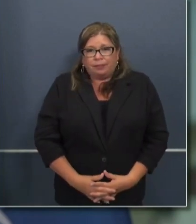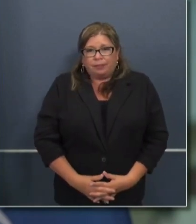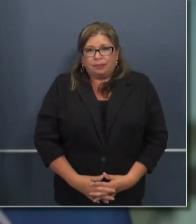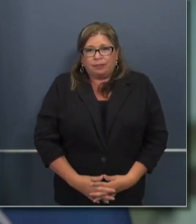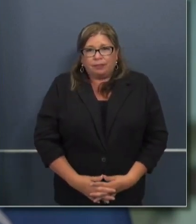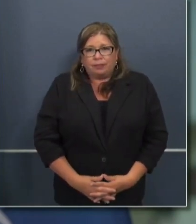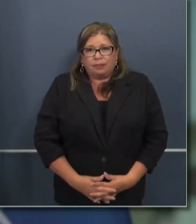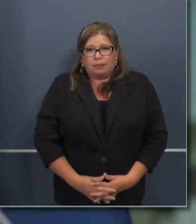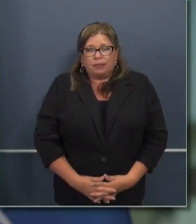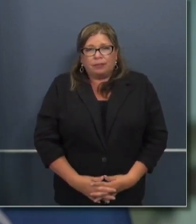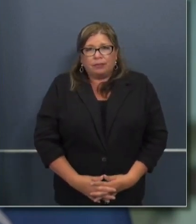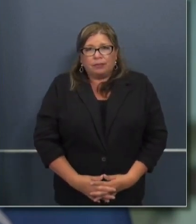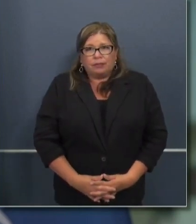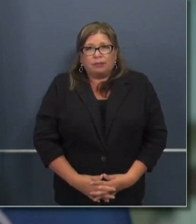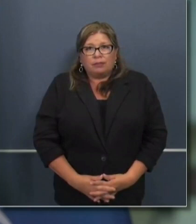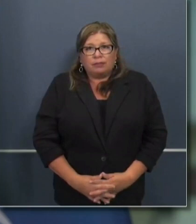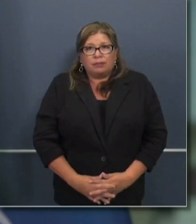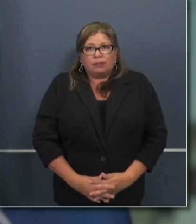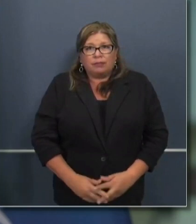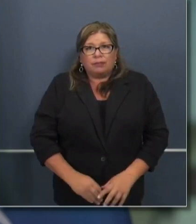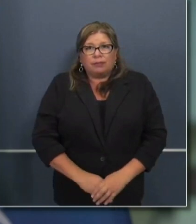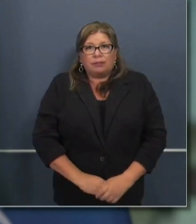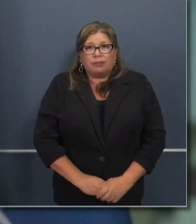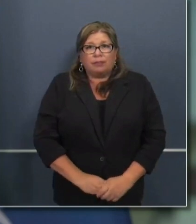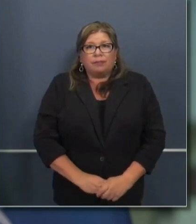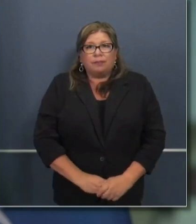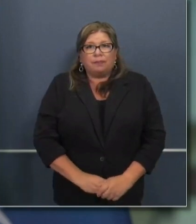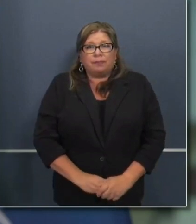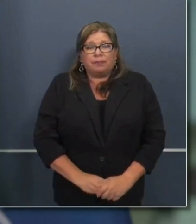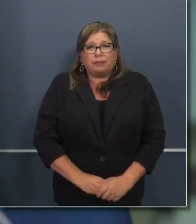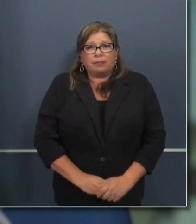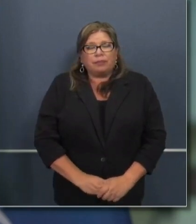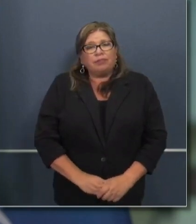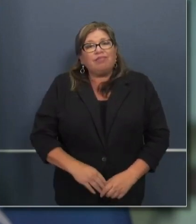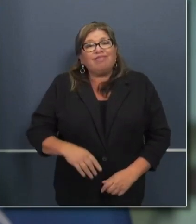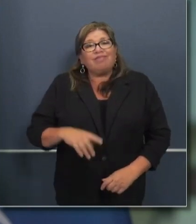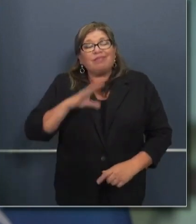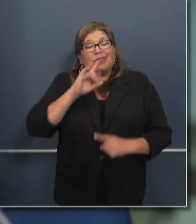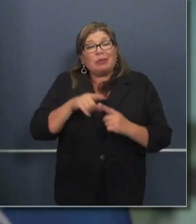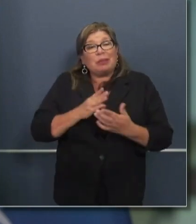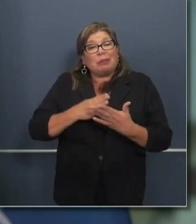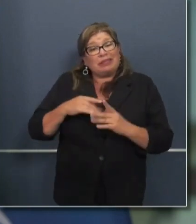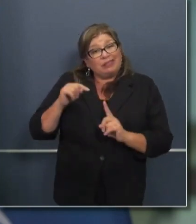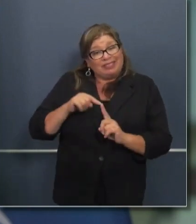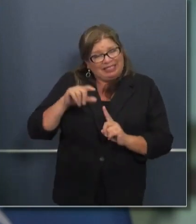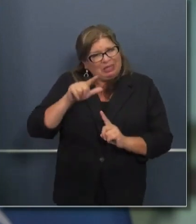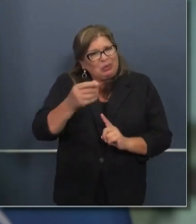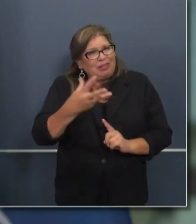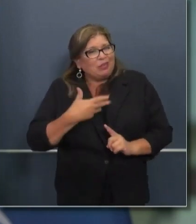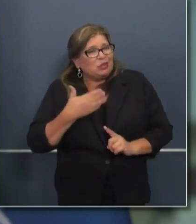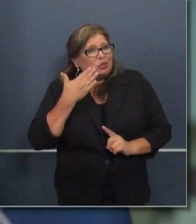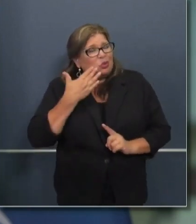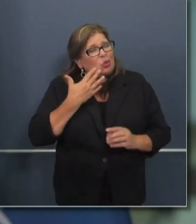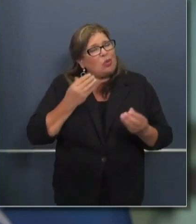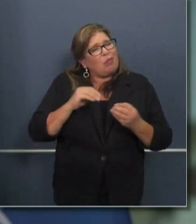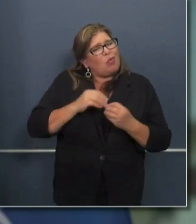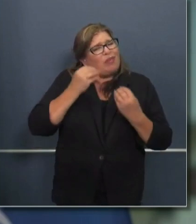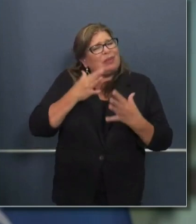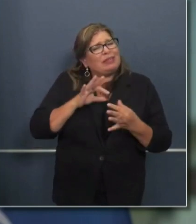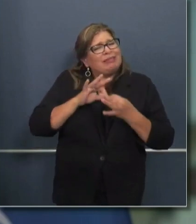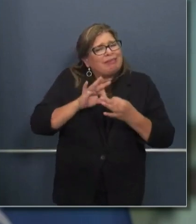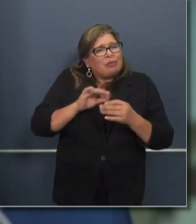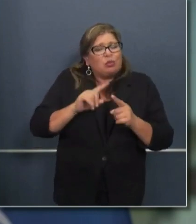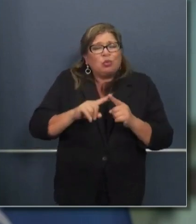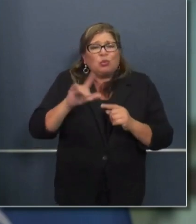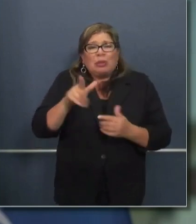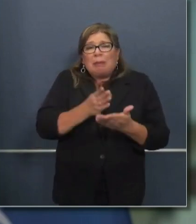details regarding the deal in terms of what was agreed to with the legislative leaders, specifically for University of California, California State University, and the tax